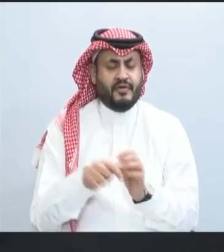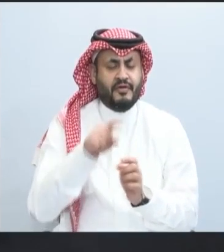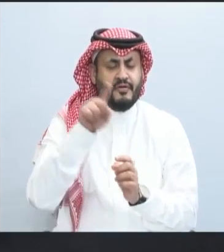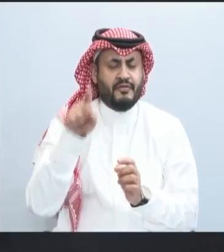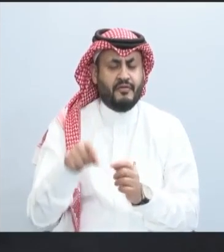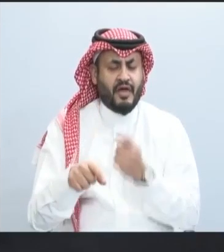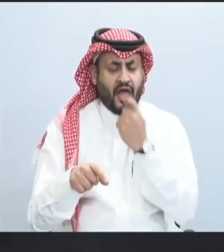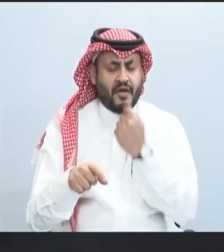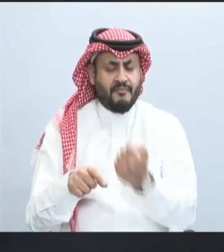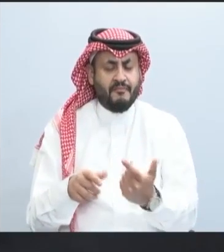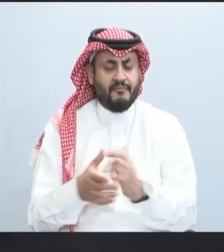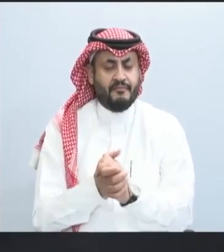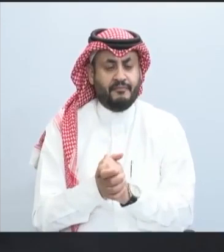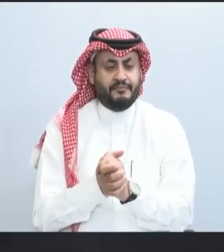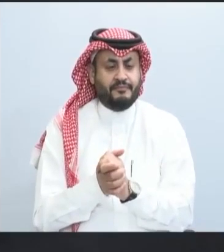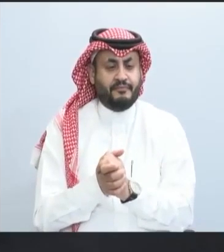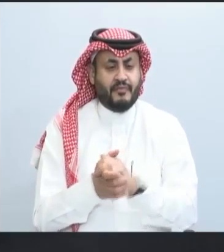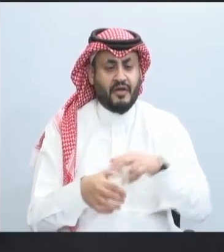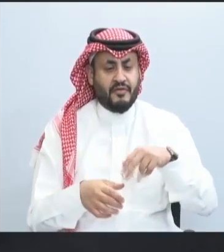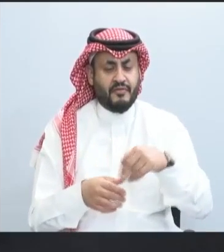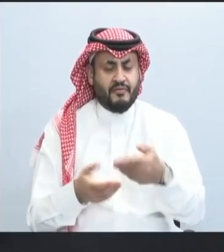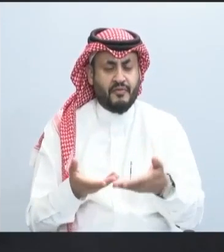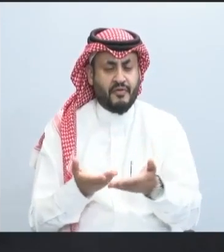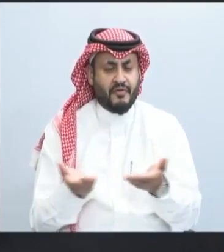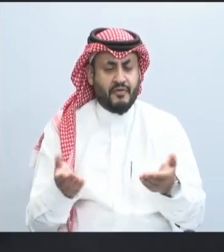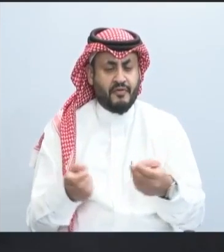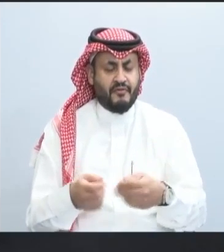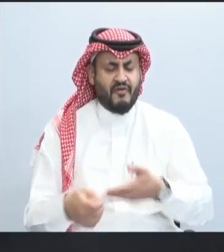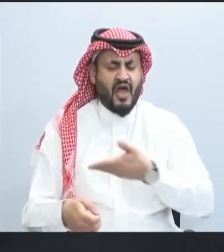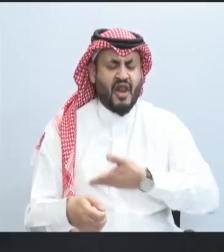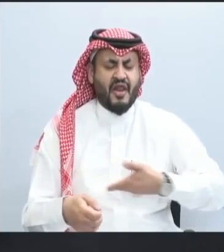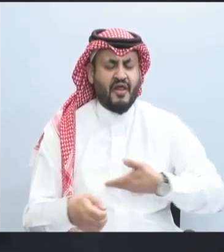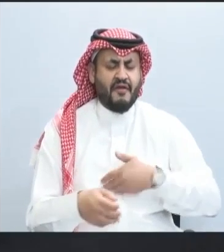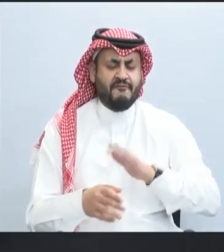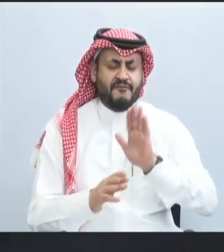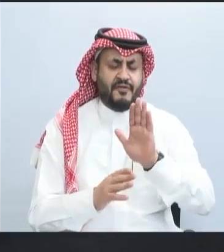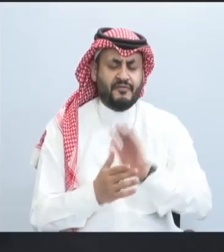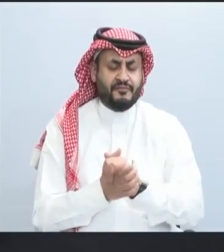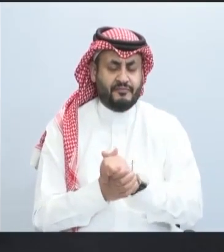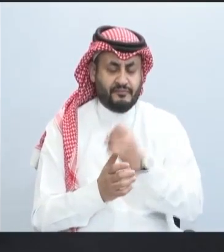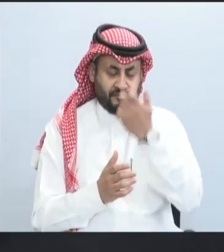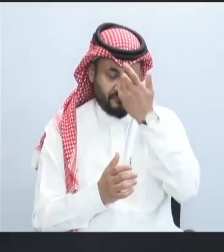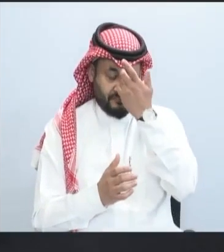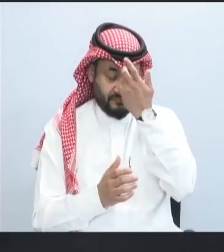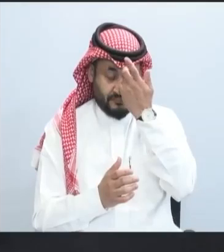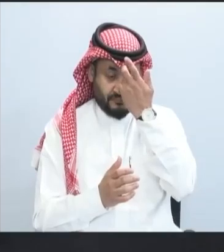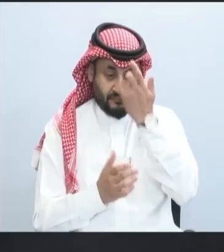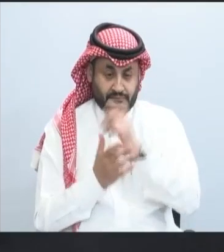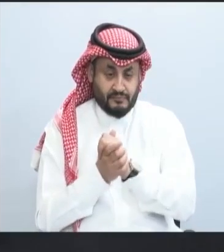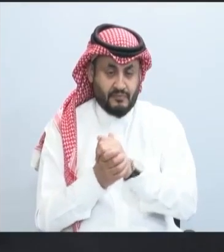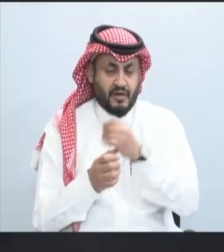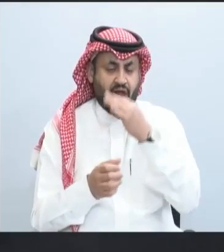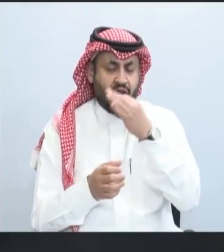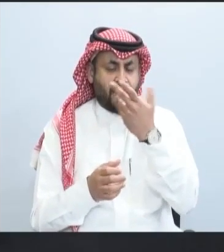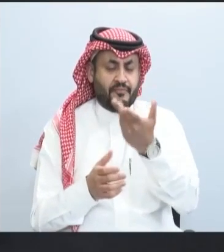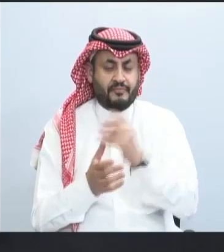question. If you go to a restaurant and you are full and you don't need anything to eat, so what would you